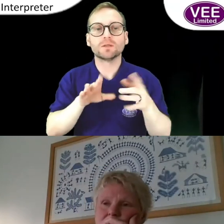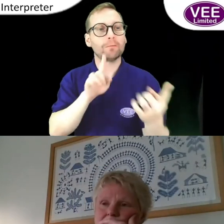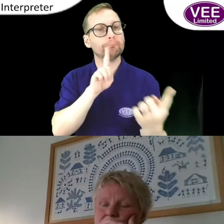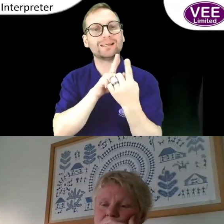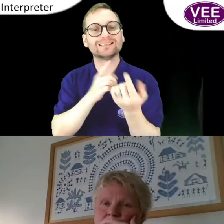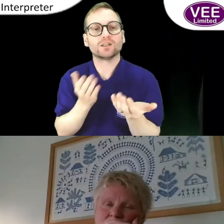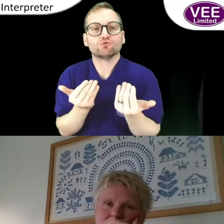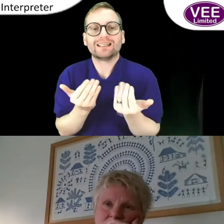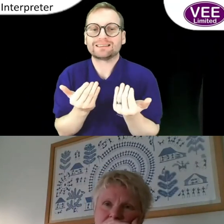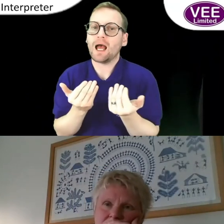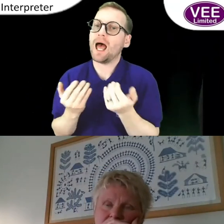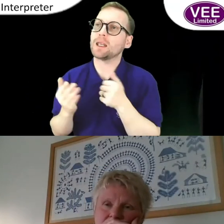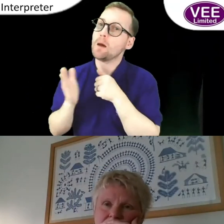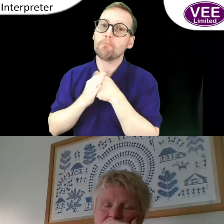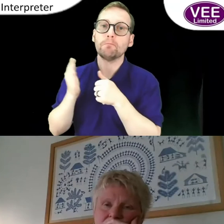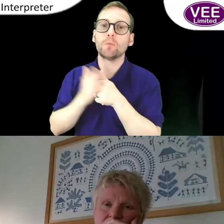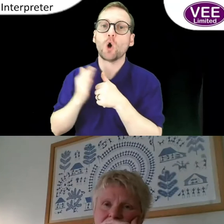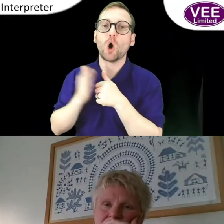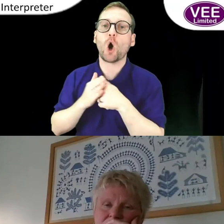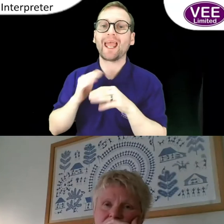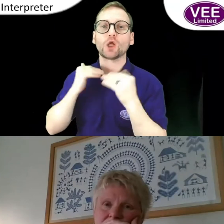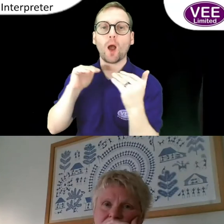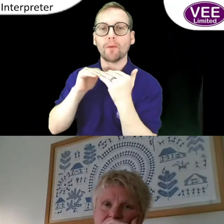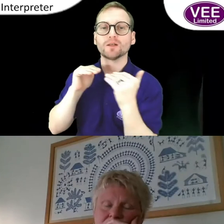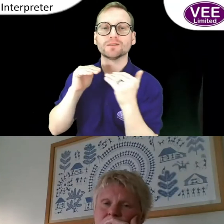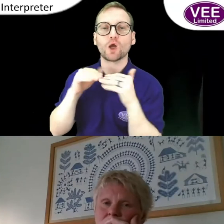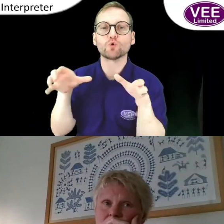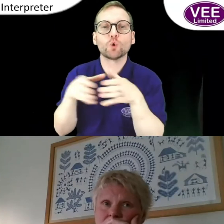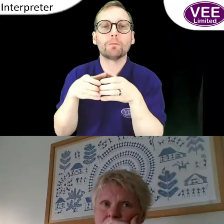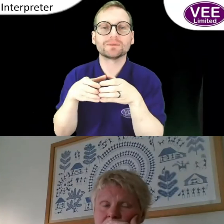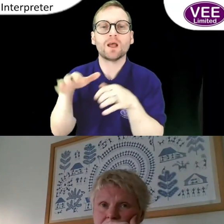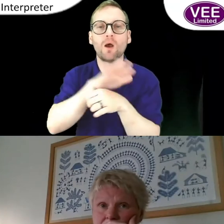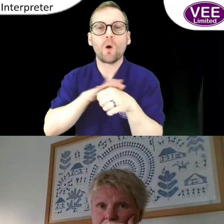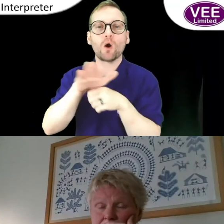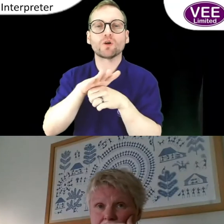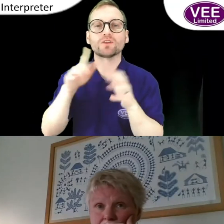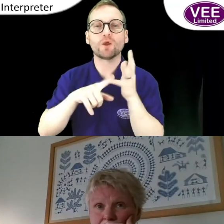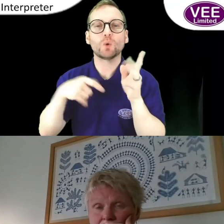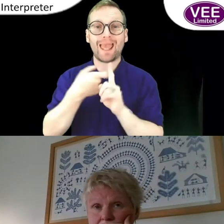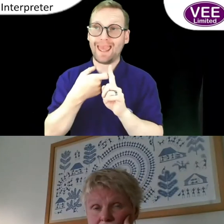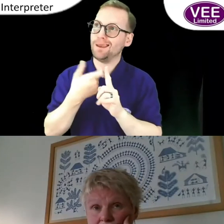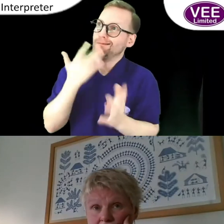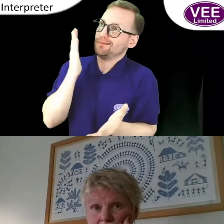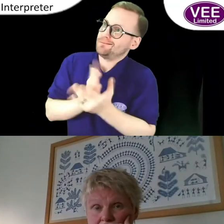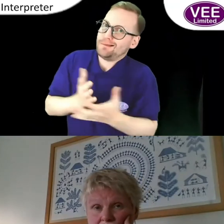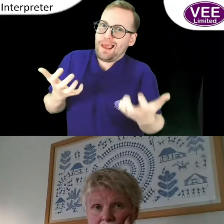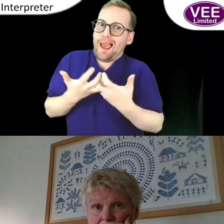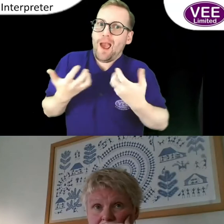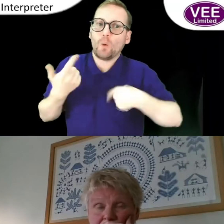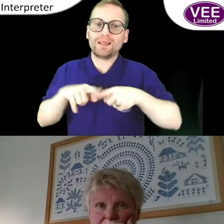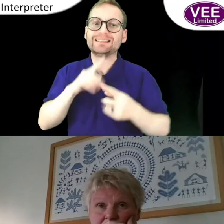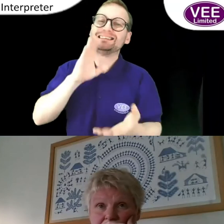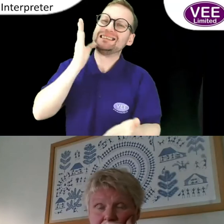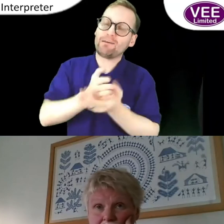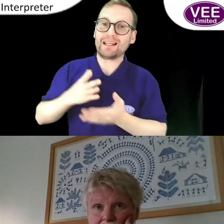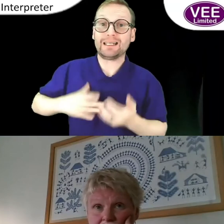Common groups around the country. So those are some of the examples, but by no means all of them, and ways, you know, we definitely need